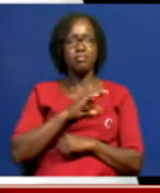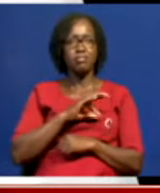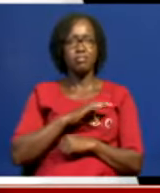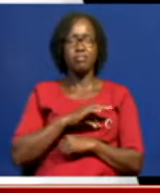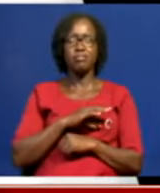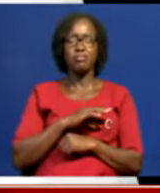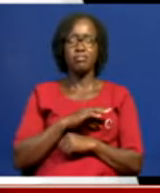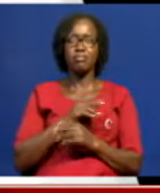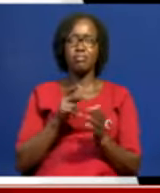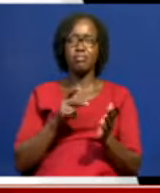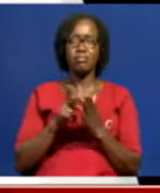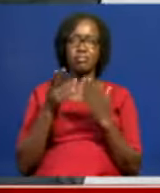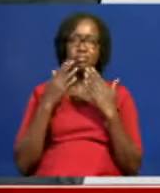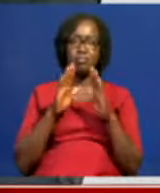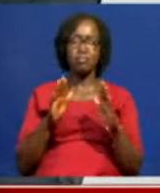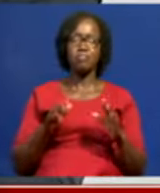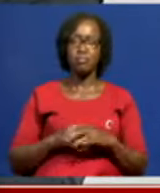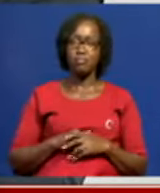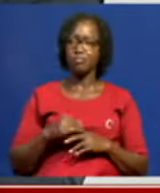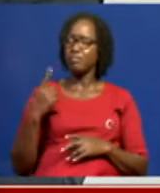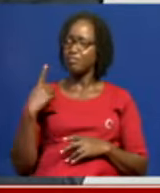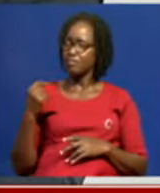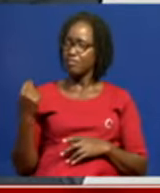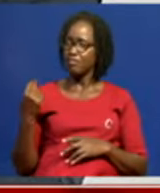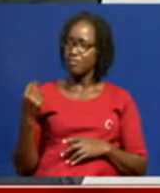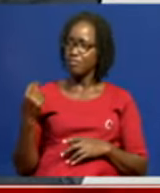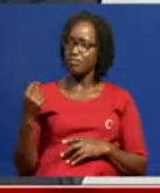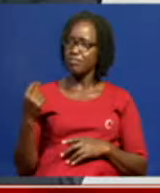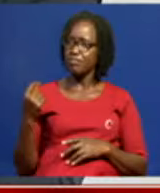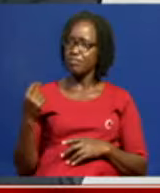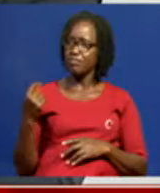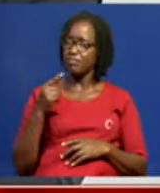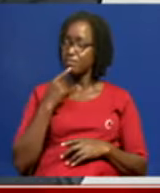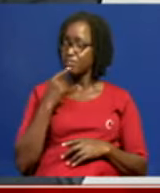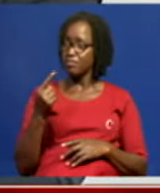beneficiaries are paid their money. Recently, there was a